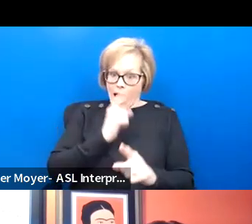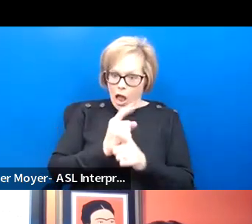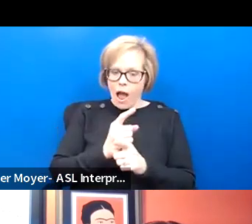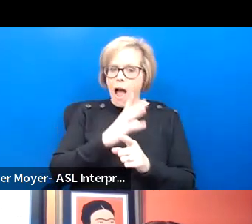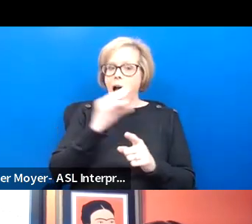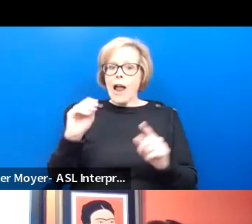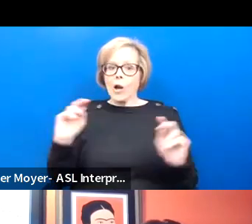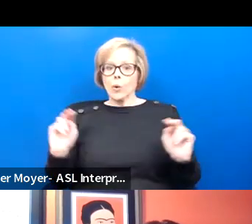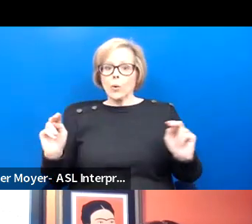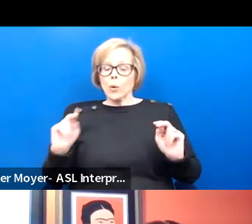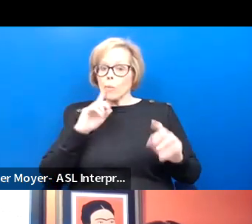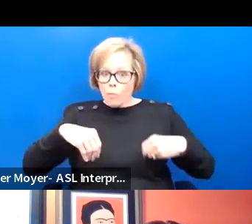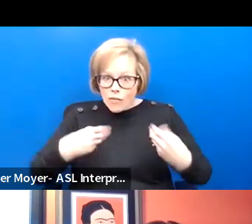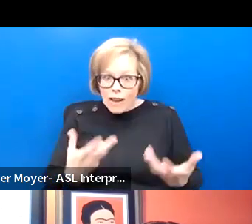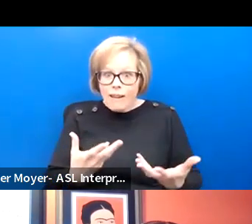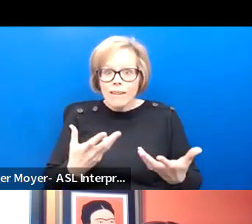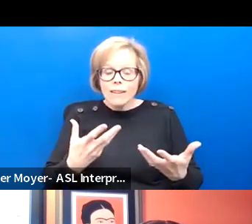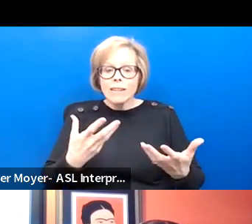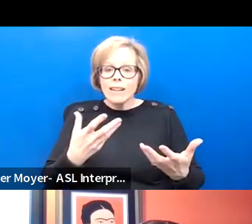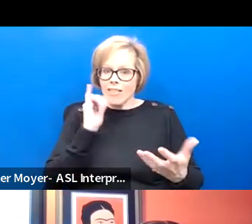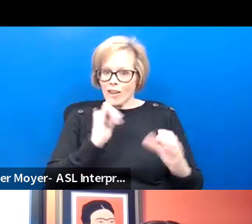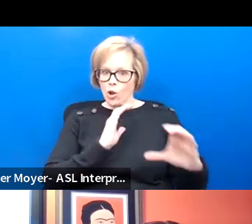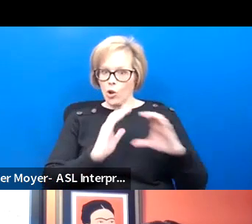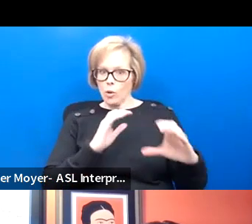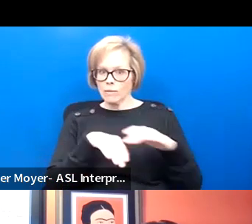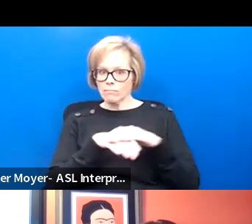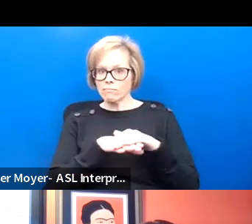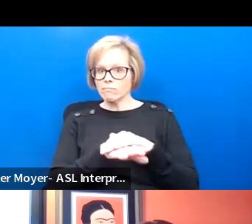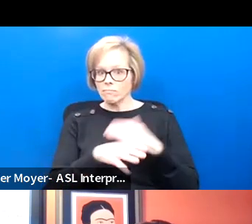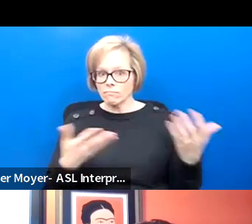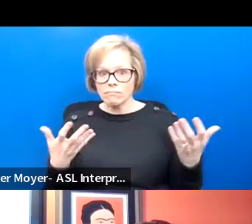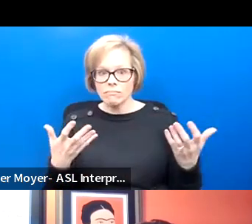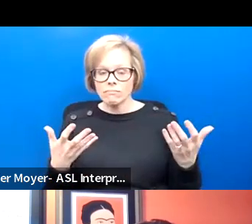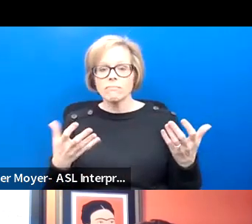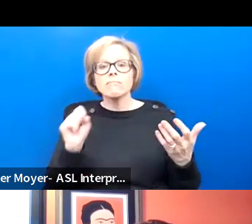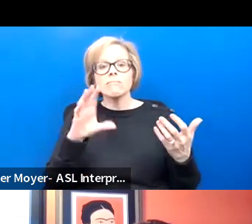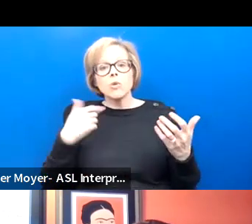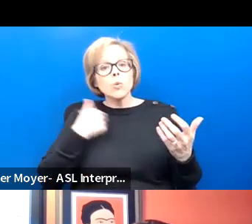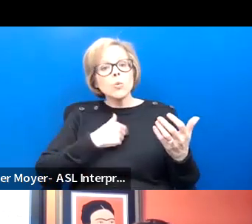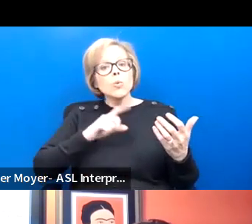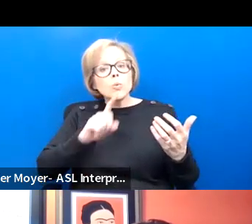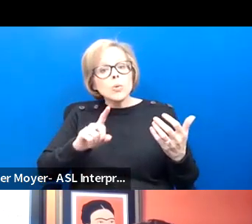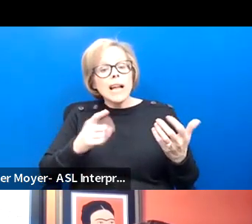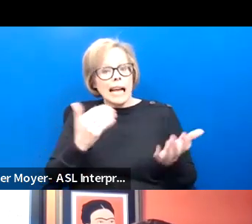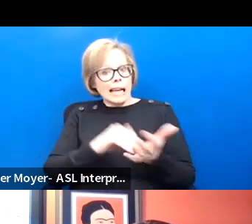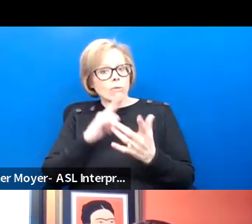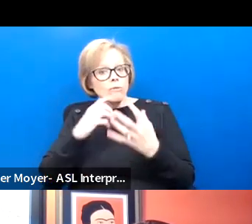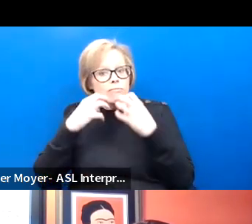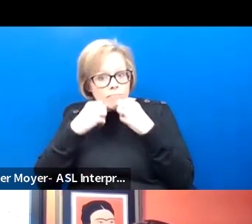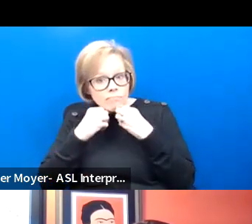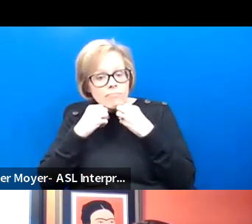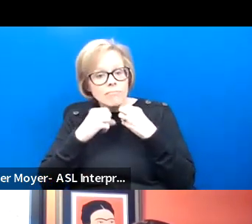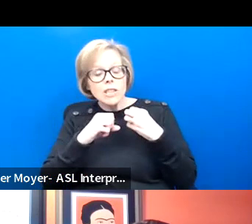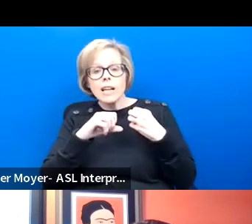and impartially provide this communication. And so, we really, again, value the